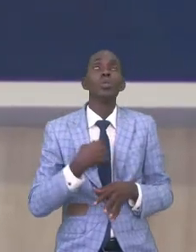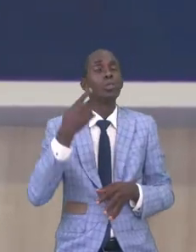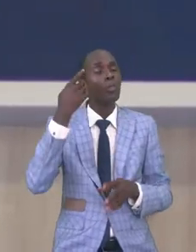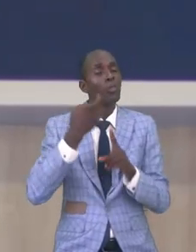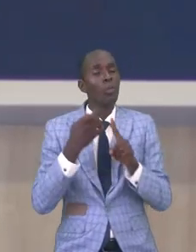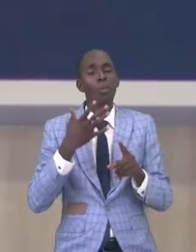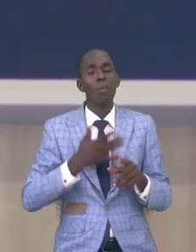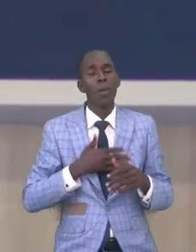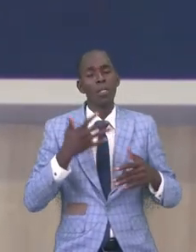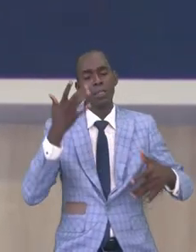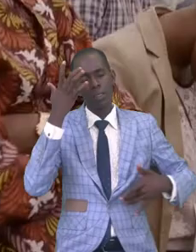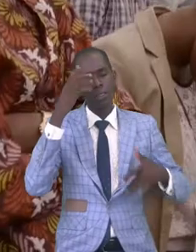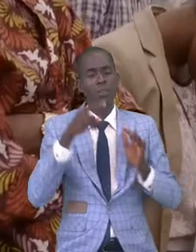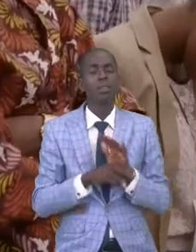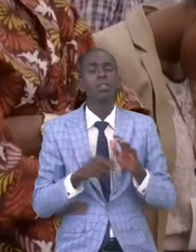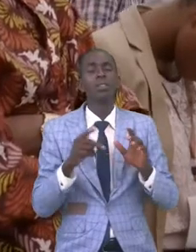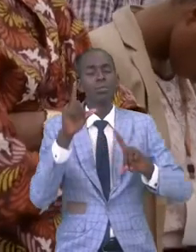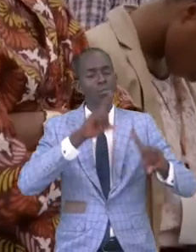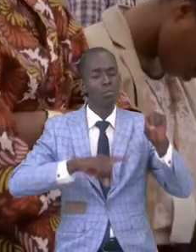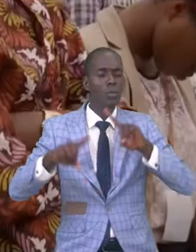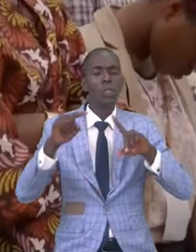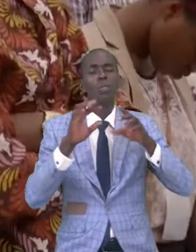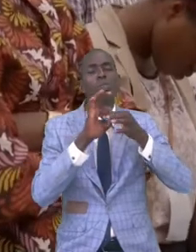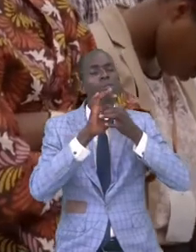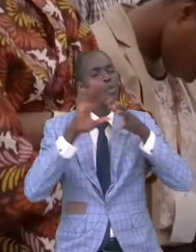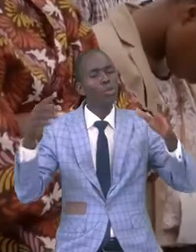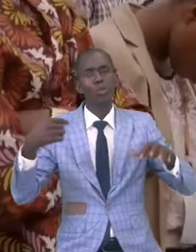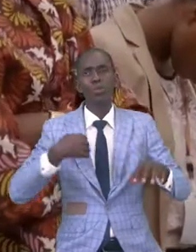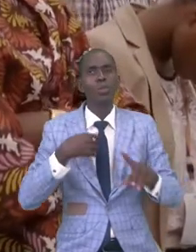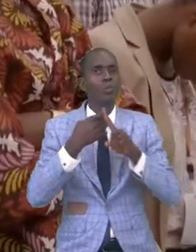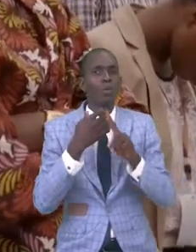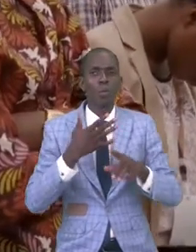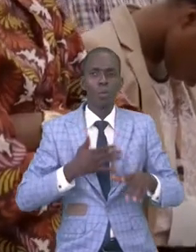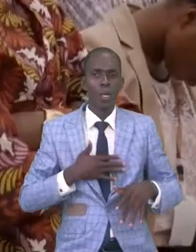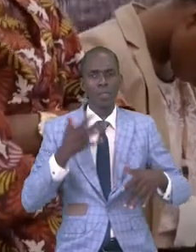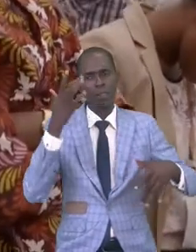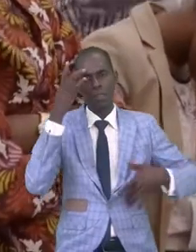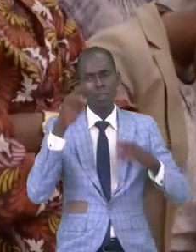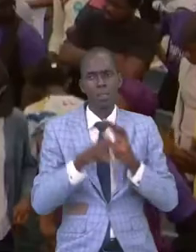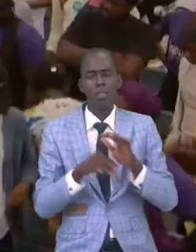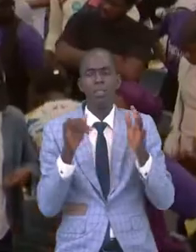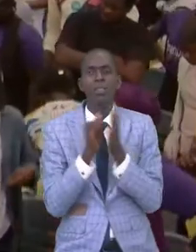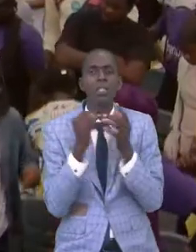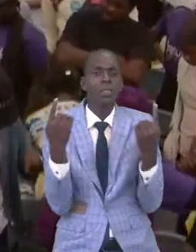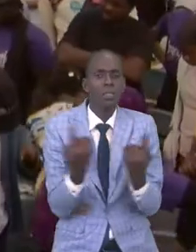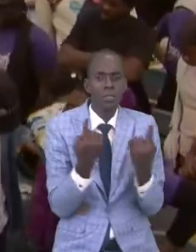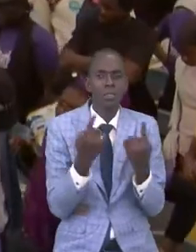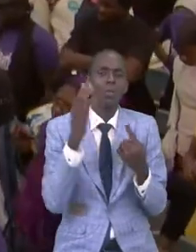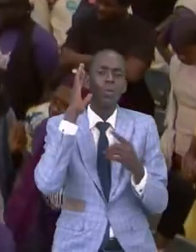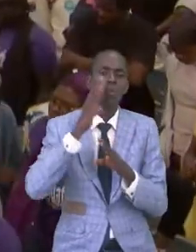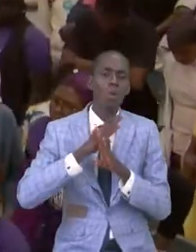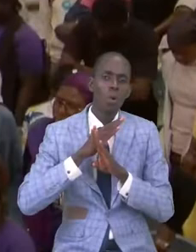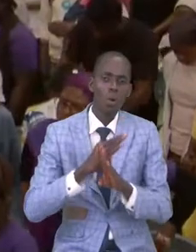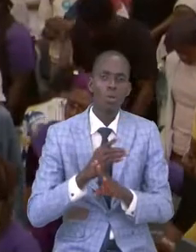infirmity. Tell the Lord, tell the Lord, tell the Lord, that iniquity will hinder your upward